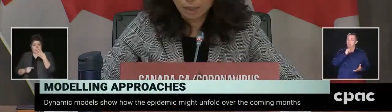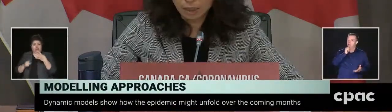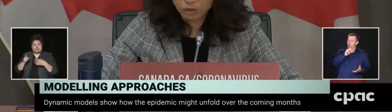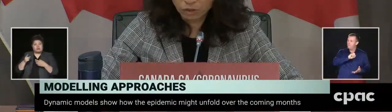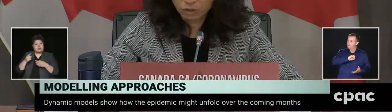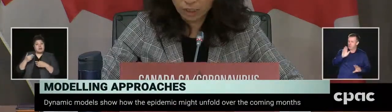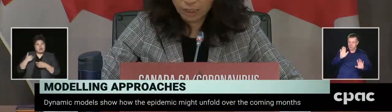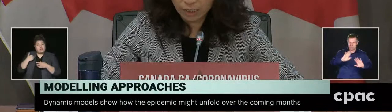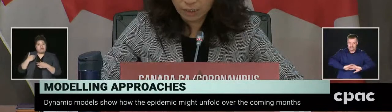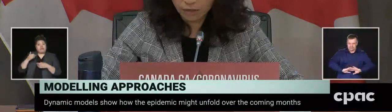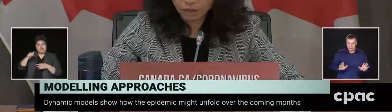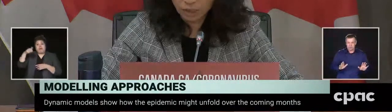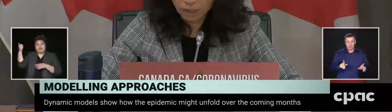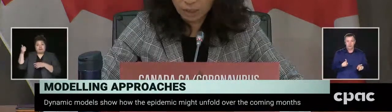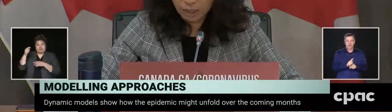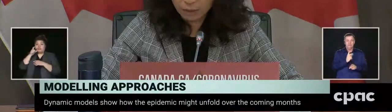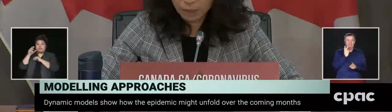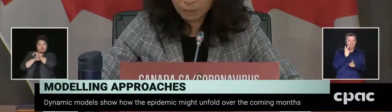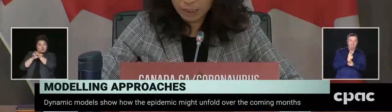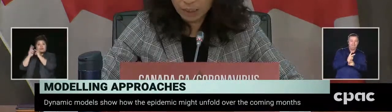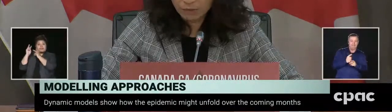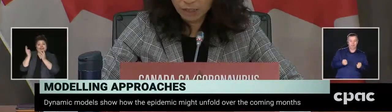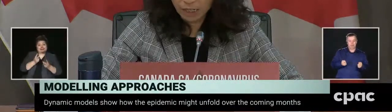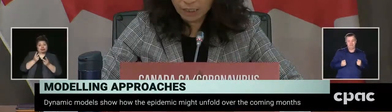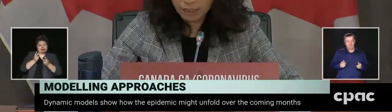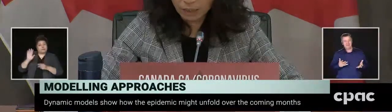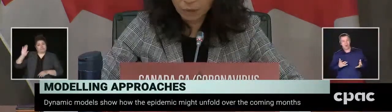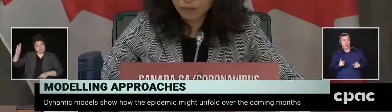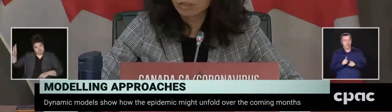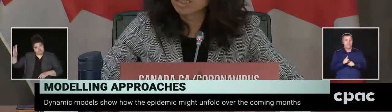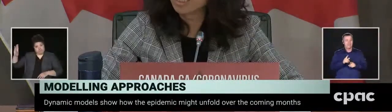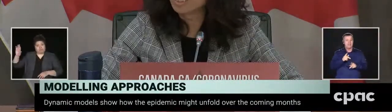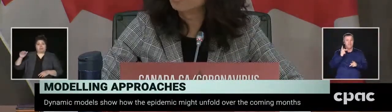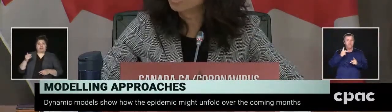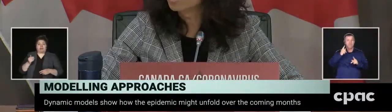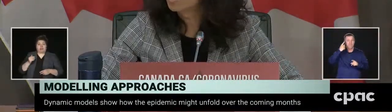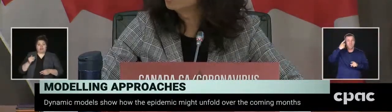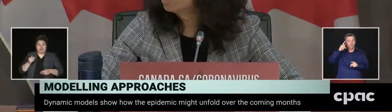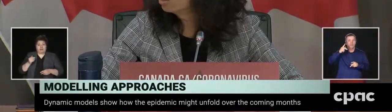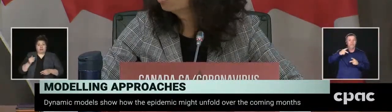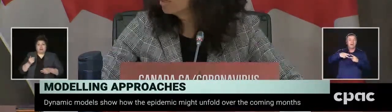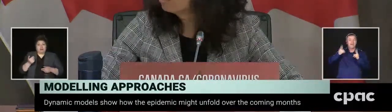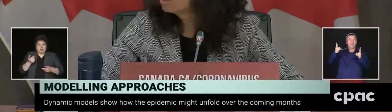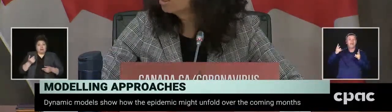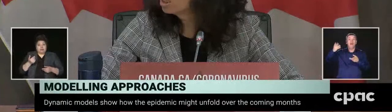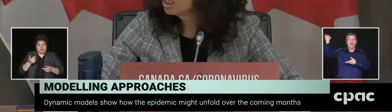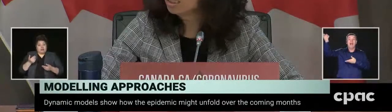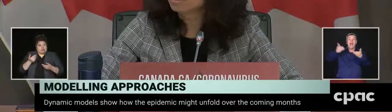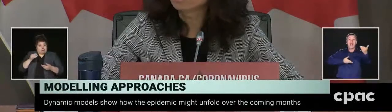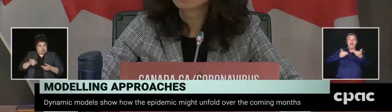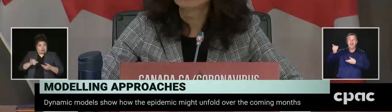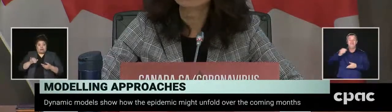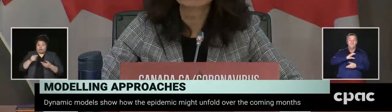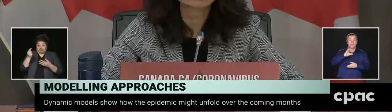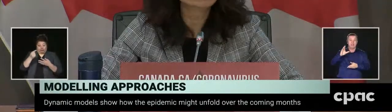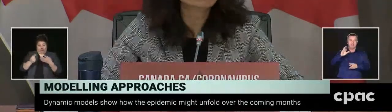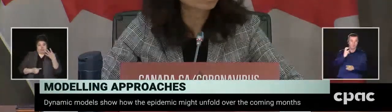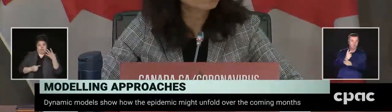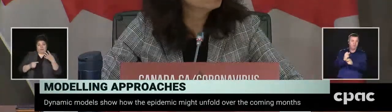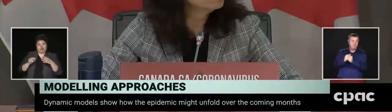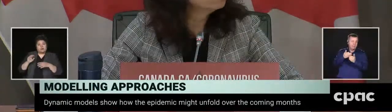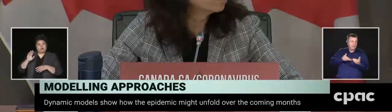coming to Canada. So I believe that some of those dynamics, like the March break returnees,